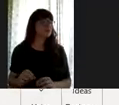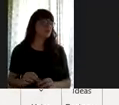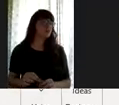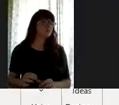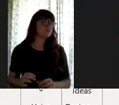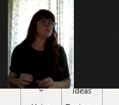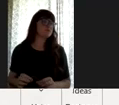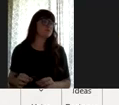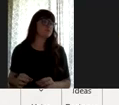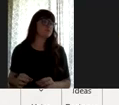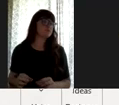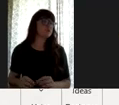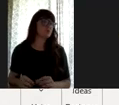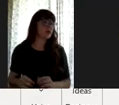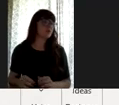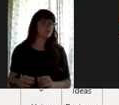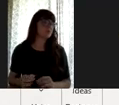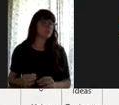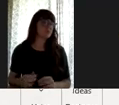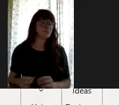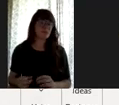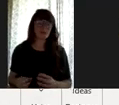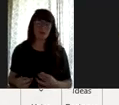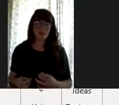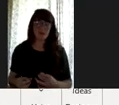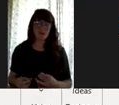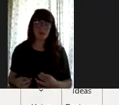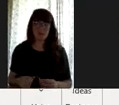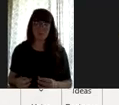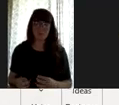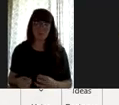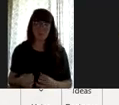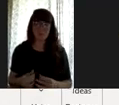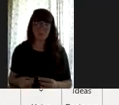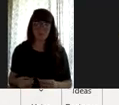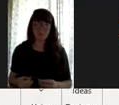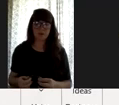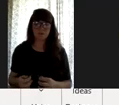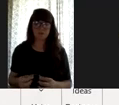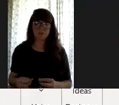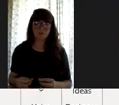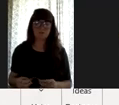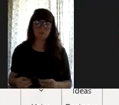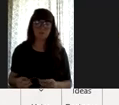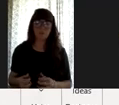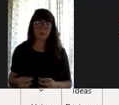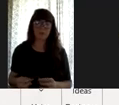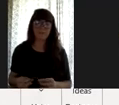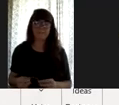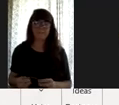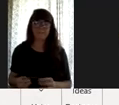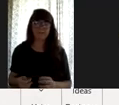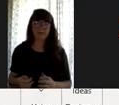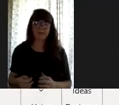Like I said, I will only spend 30 minutes on it, and whenever I do it, I'll keep things more separate, like